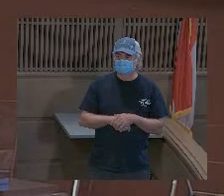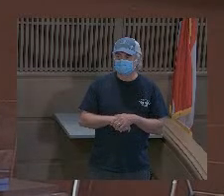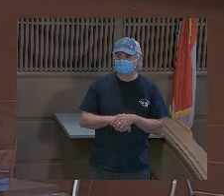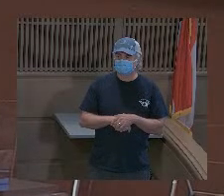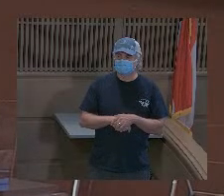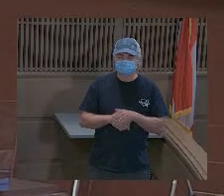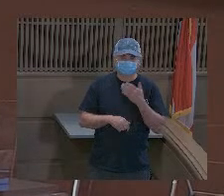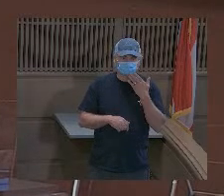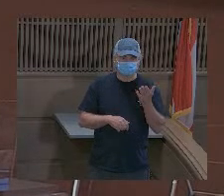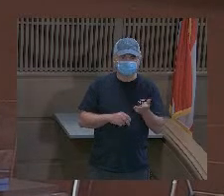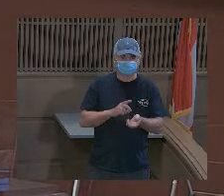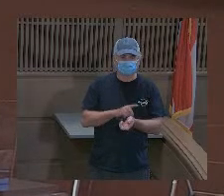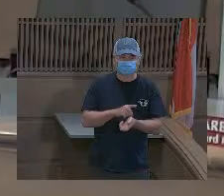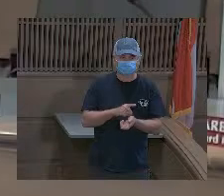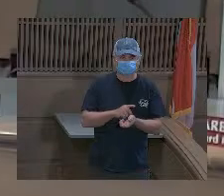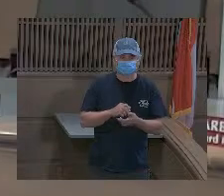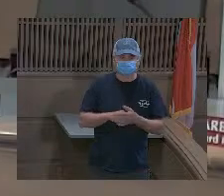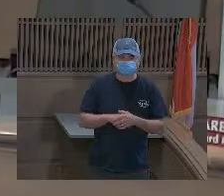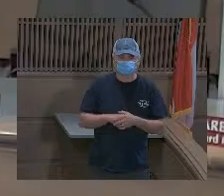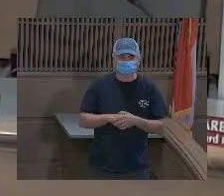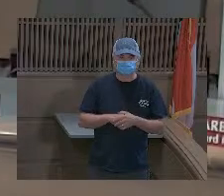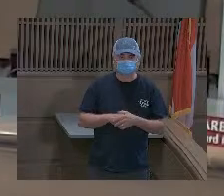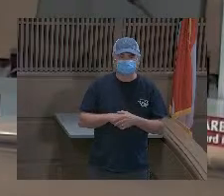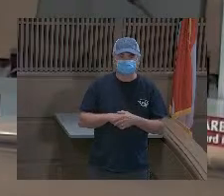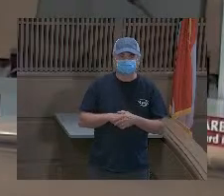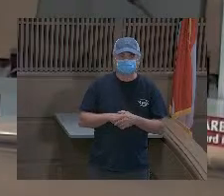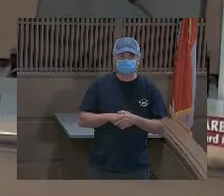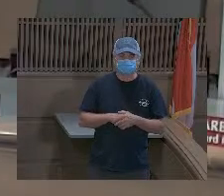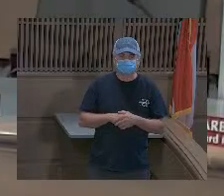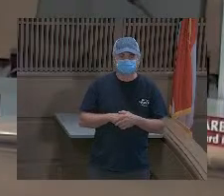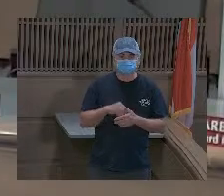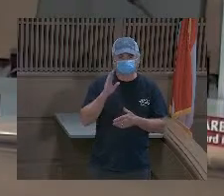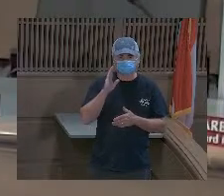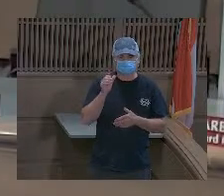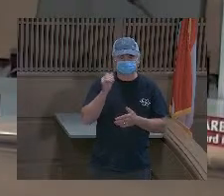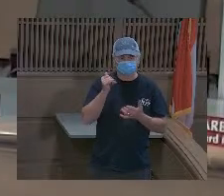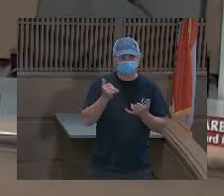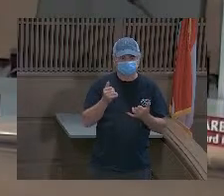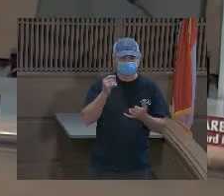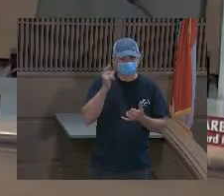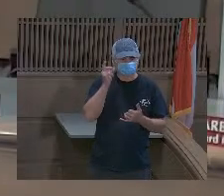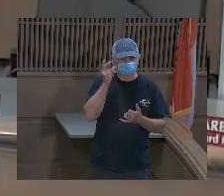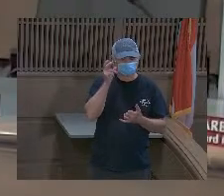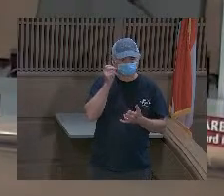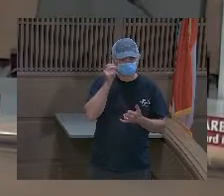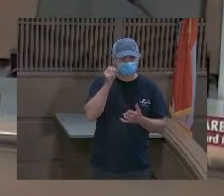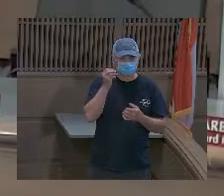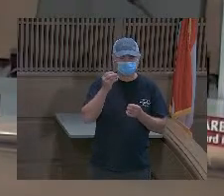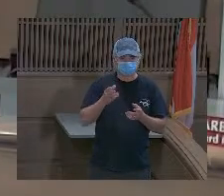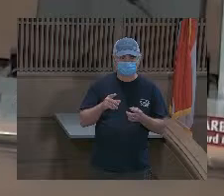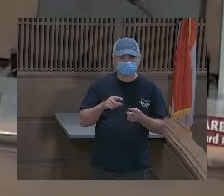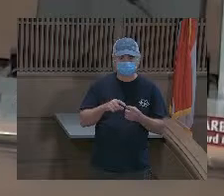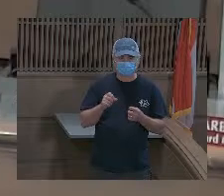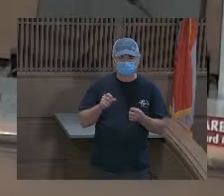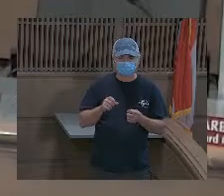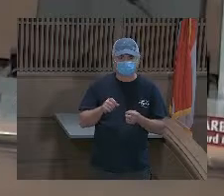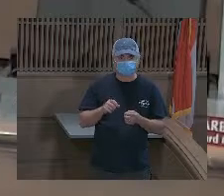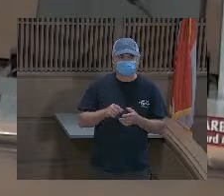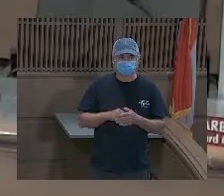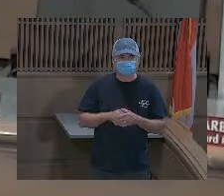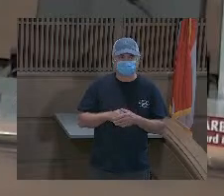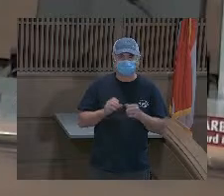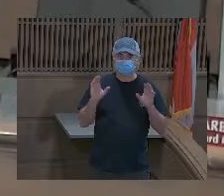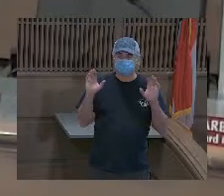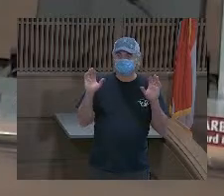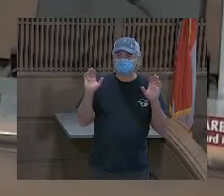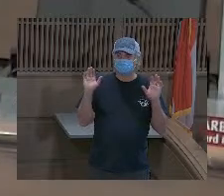Thank you, Dr. Ruiz. We will now hear an update from our Dougherty County Emergency Medical